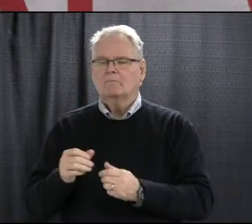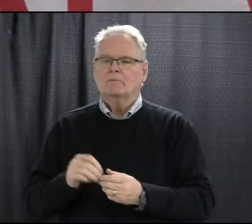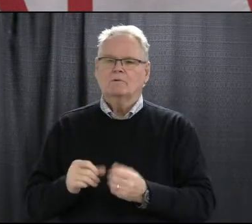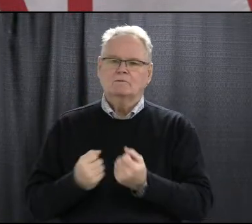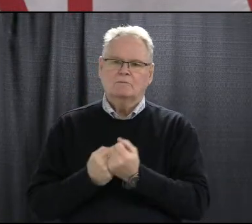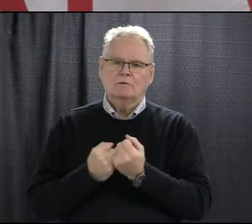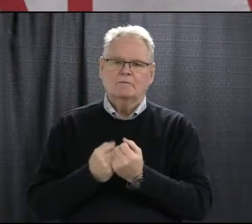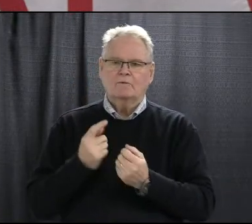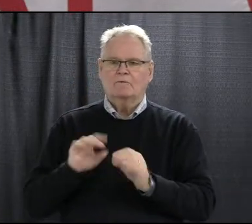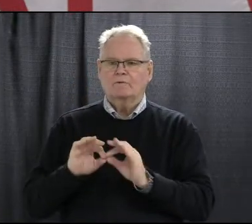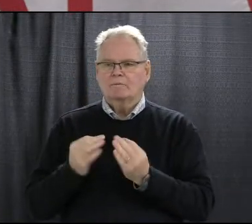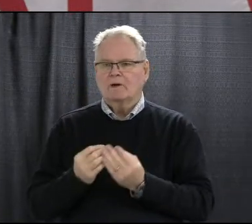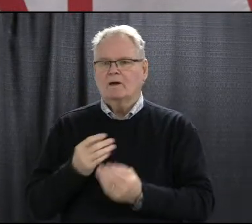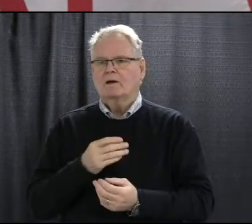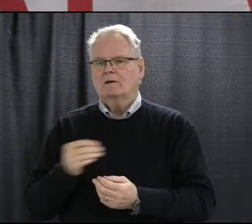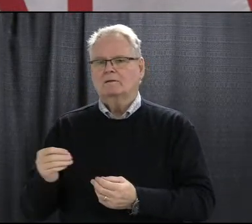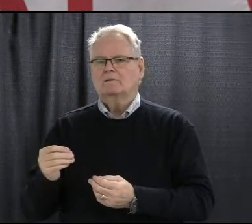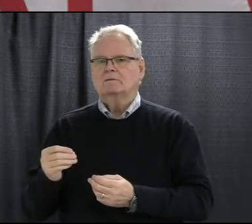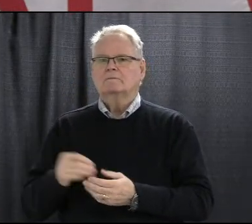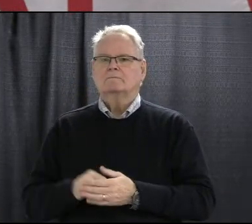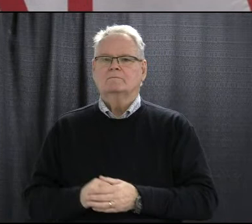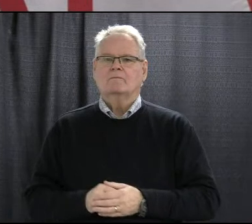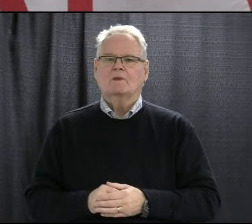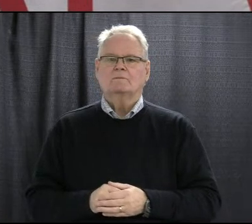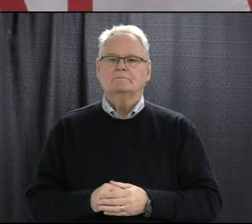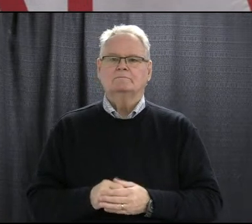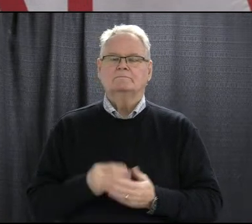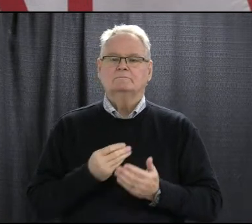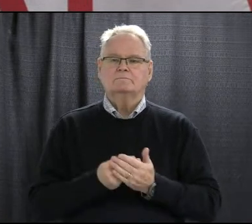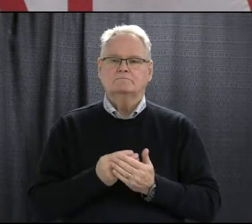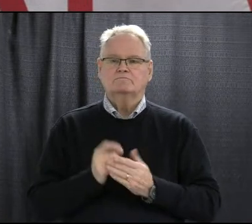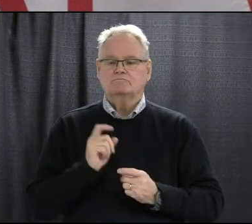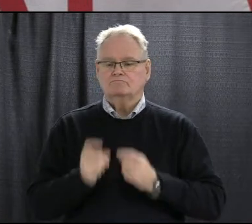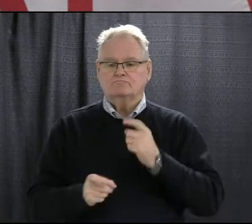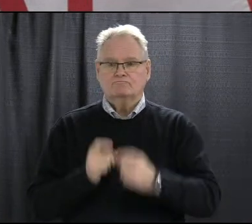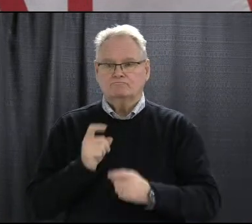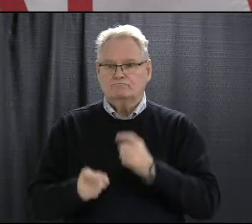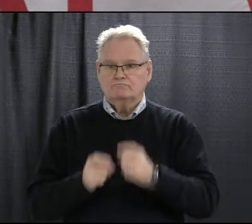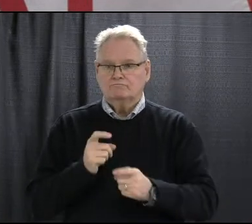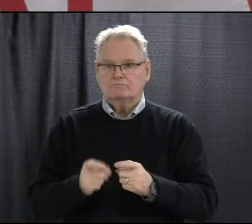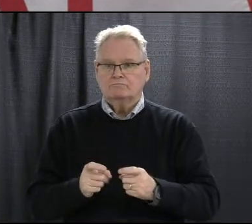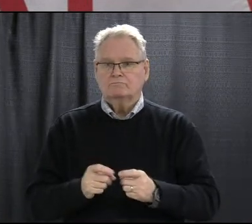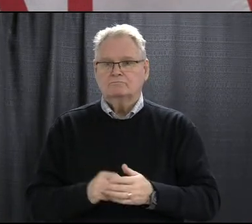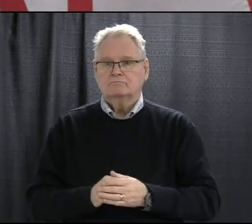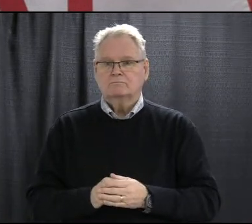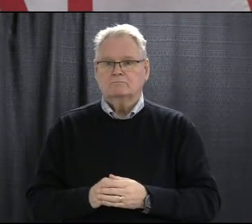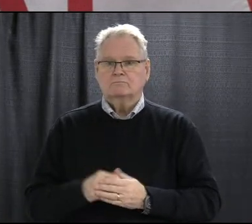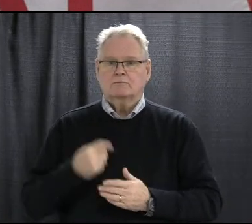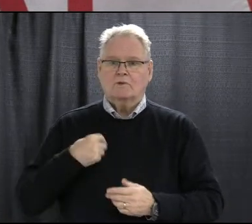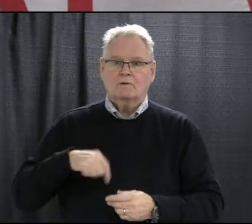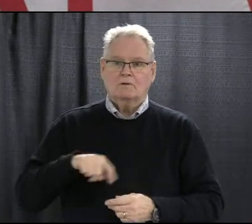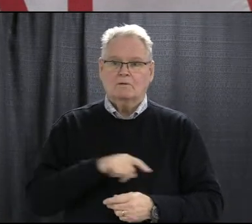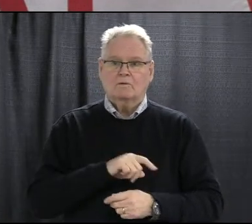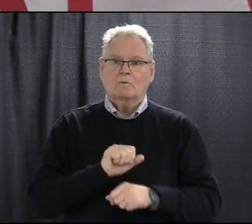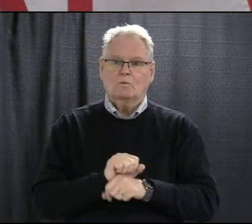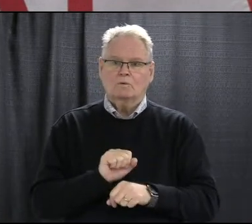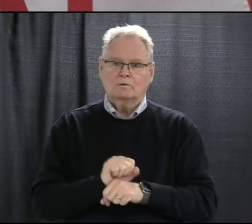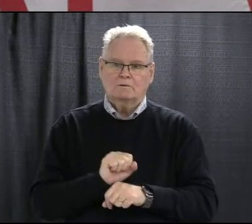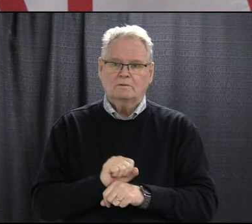agencies. And we know that these are all helpful steps to improving care for older